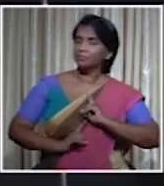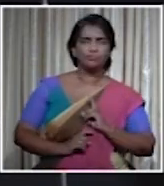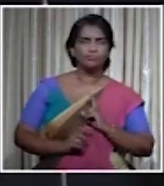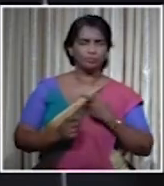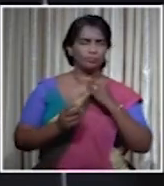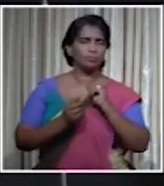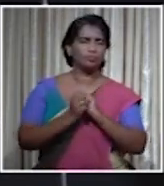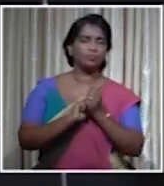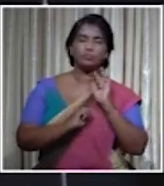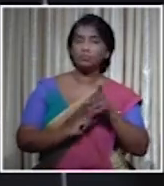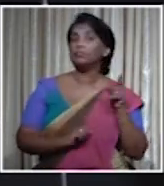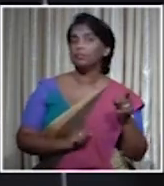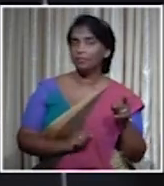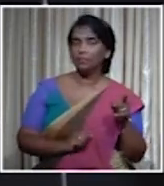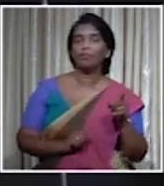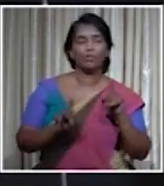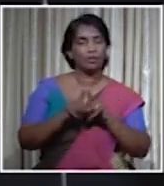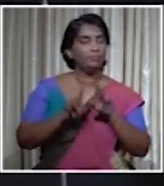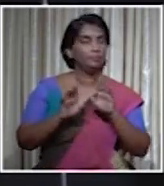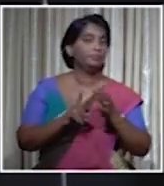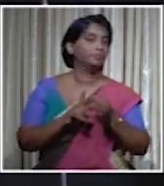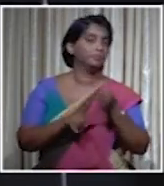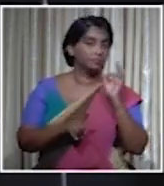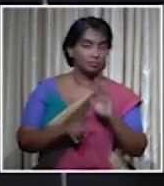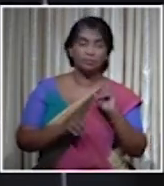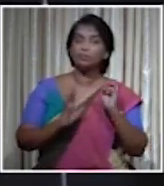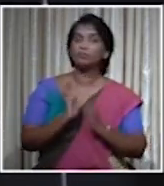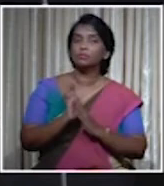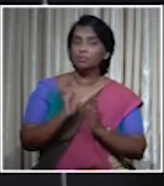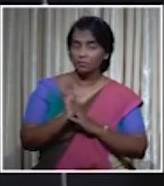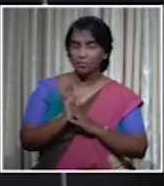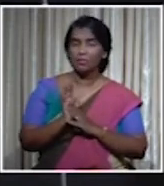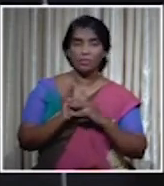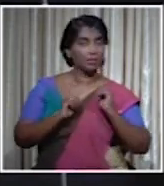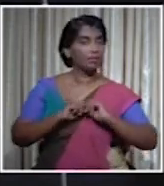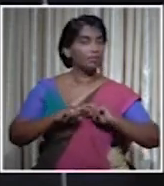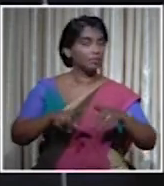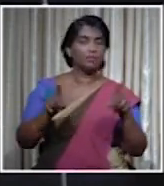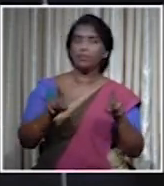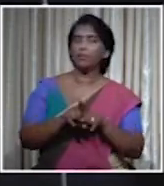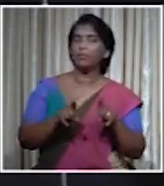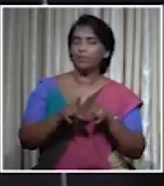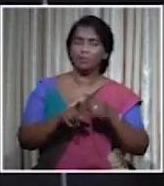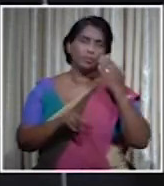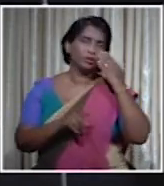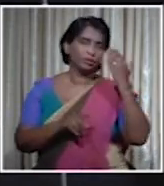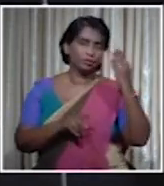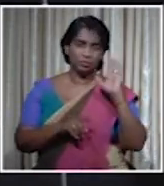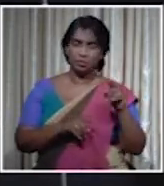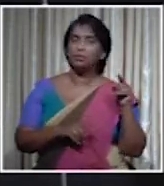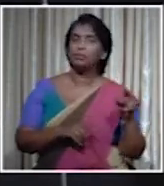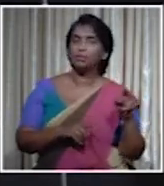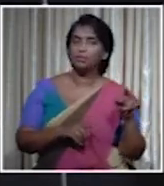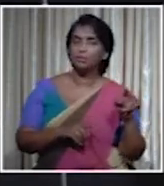particular presidential commission is going around with pomp and pageantry all over and are being received